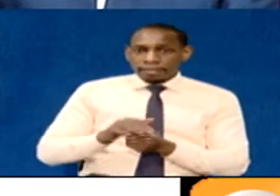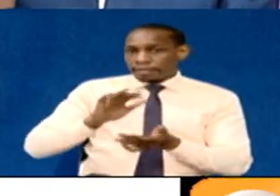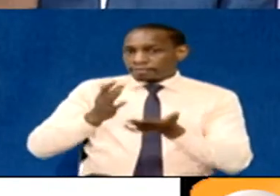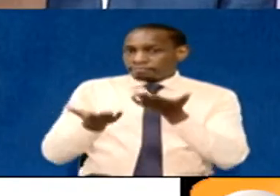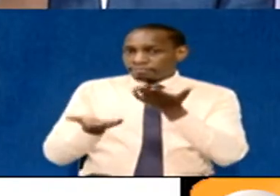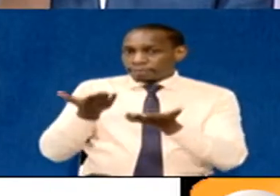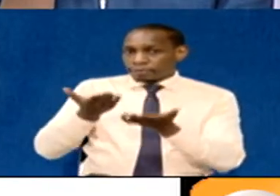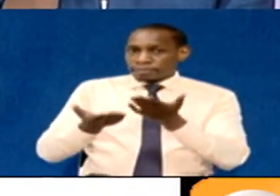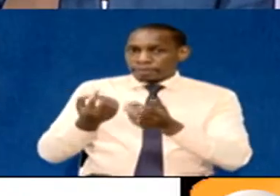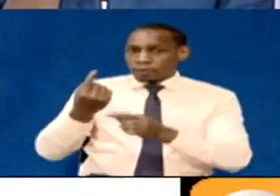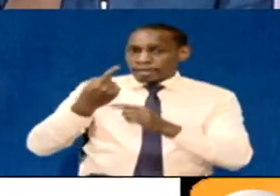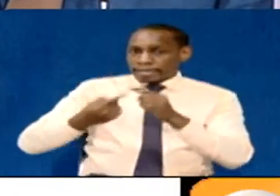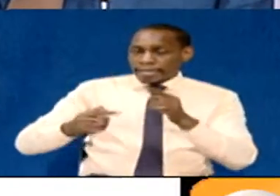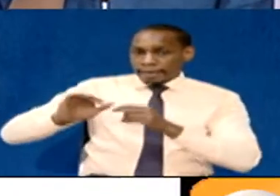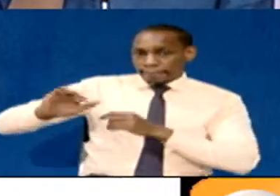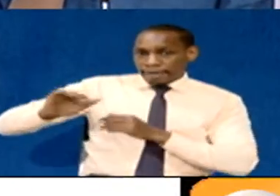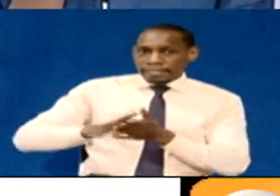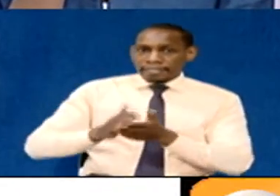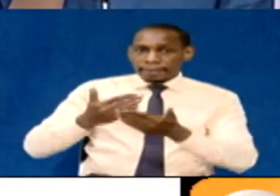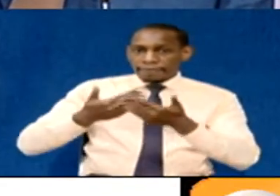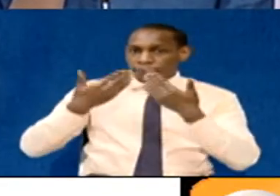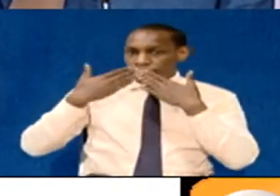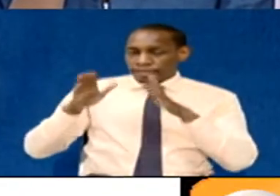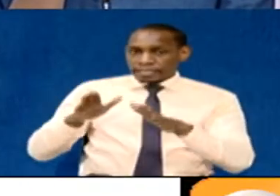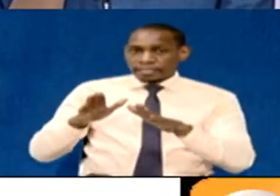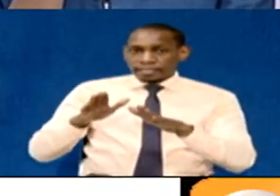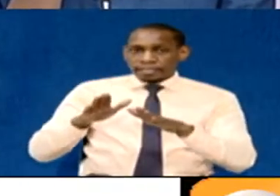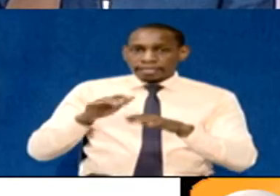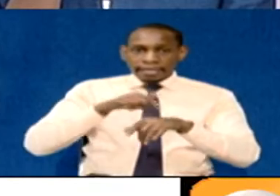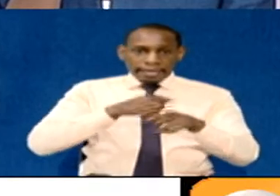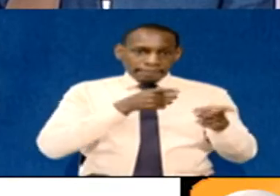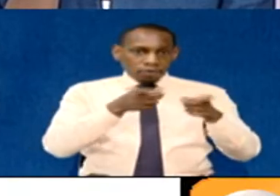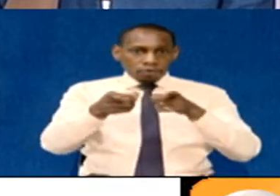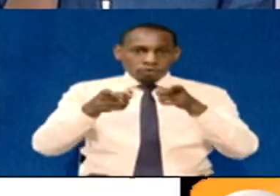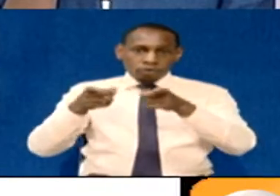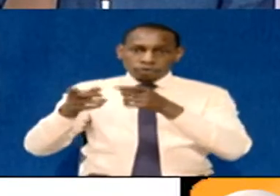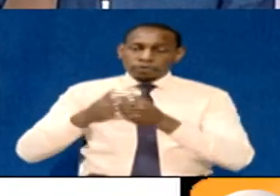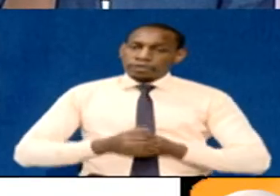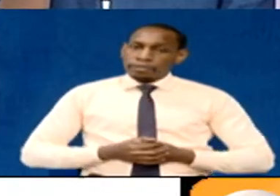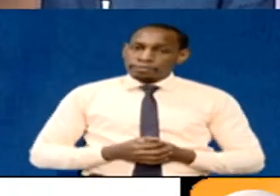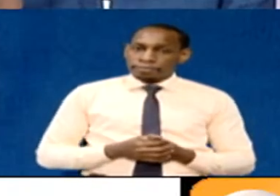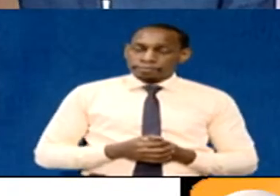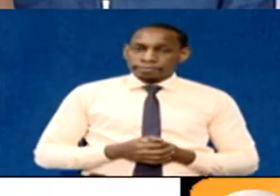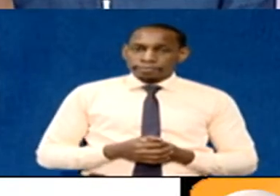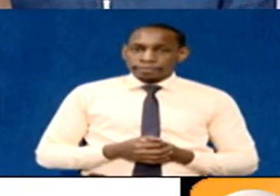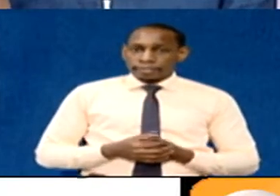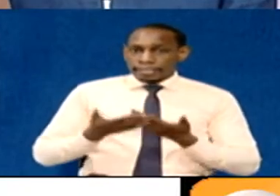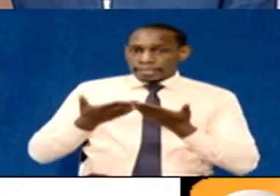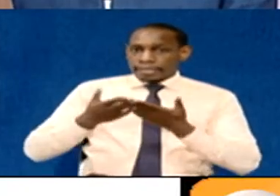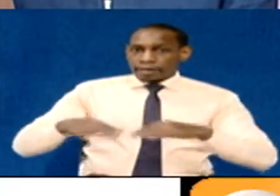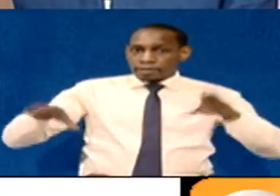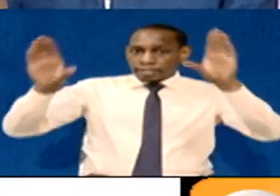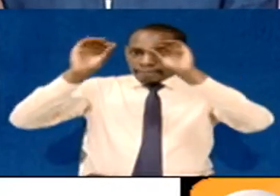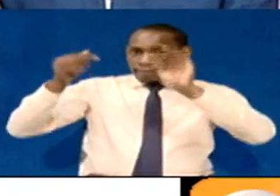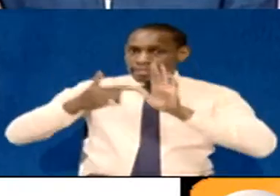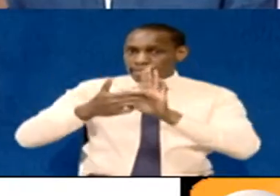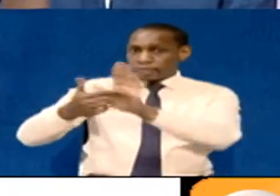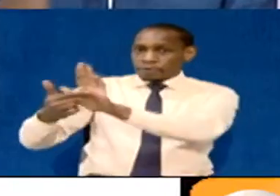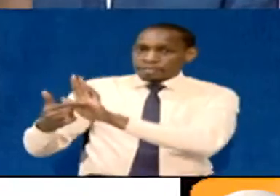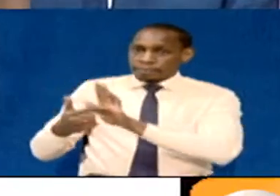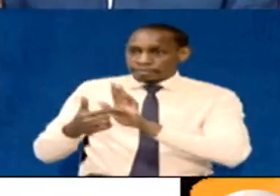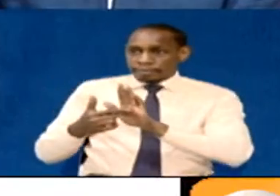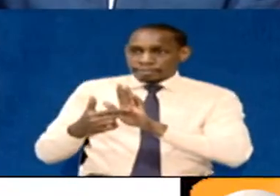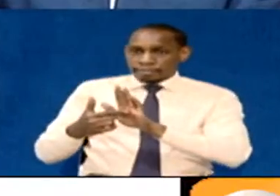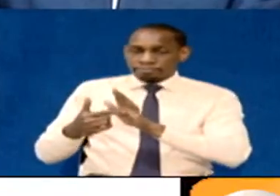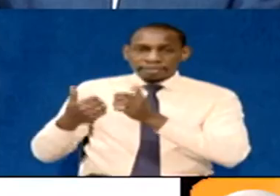maybe exactly a year to the end of his tenure. And it leaves the president exposed with fighting